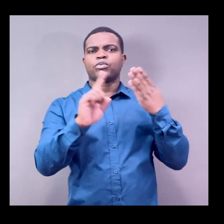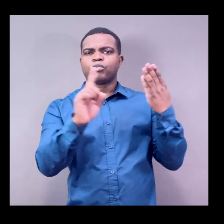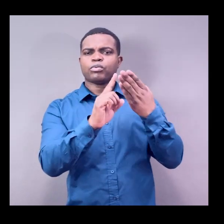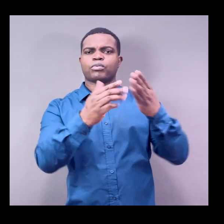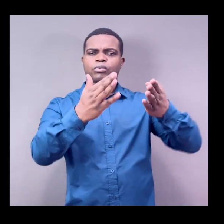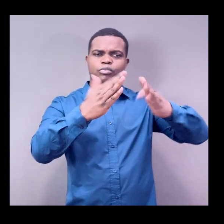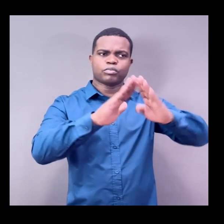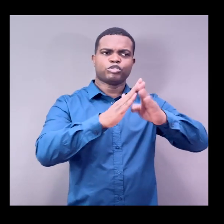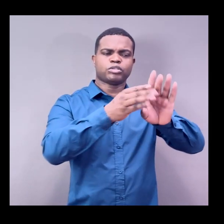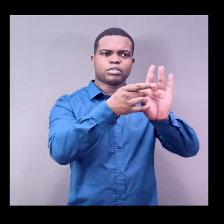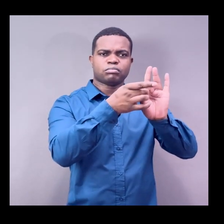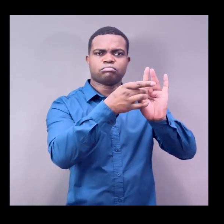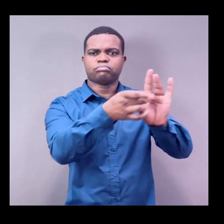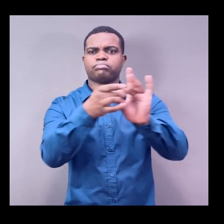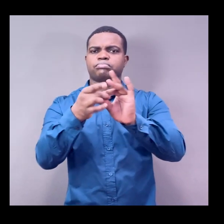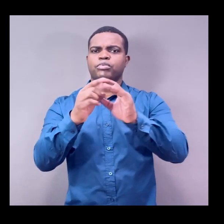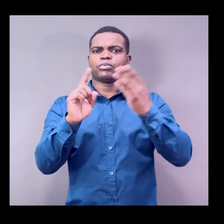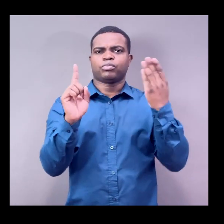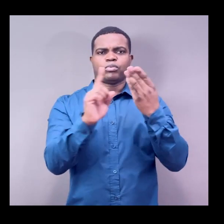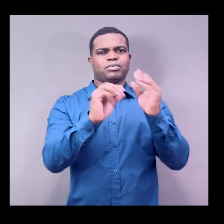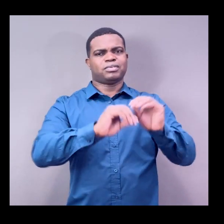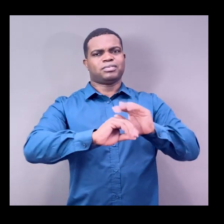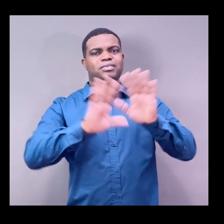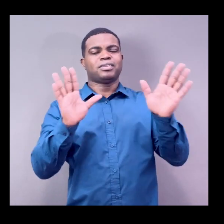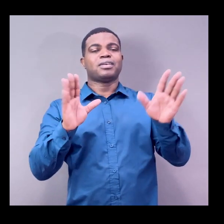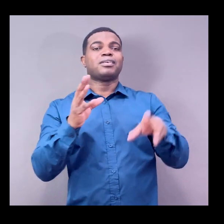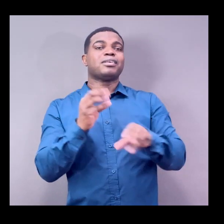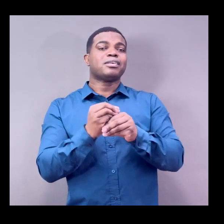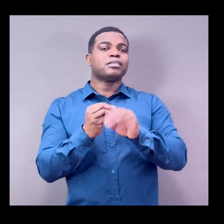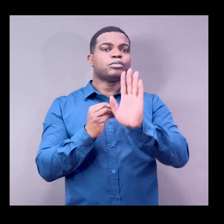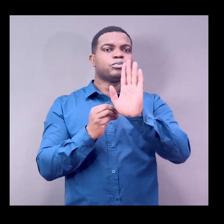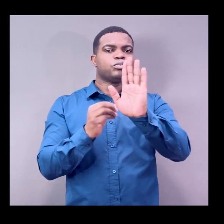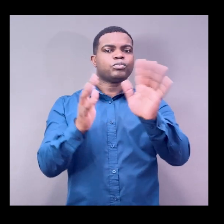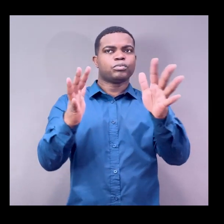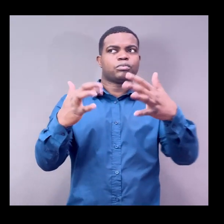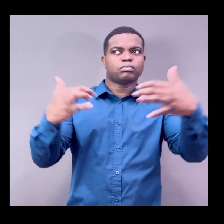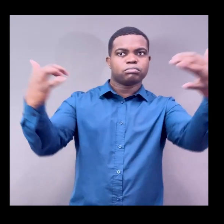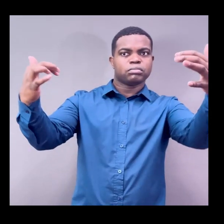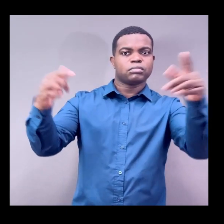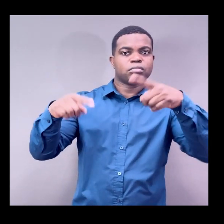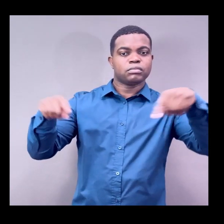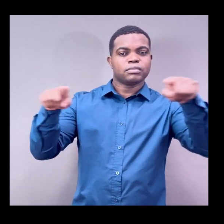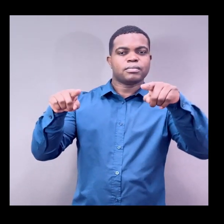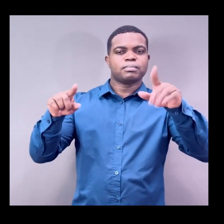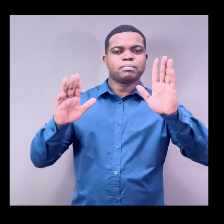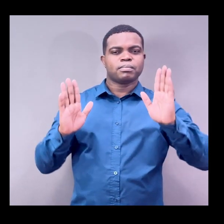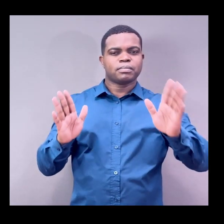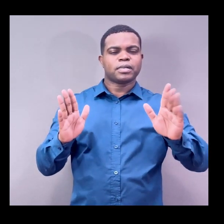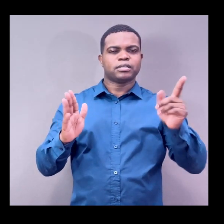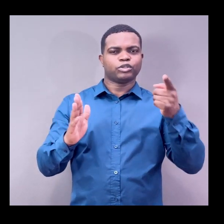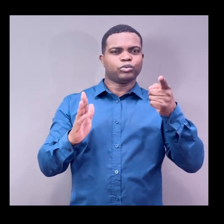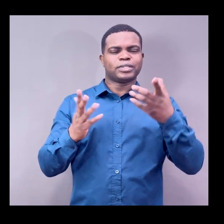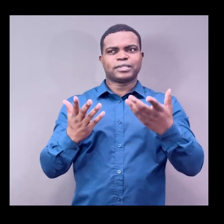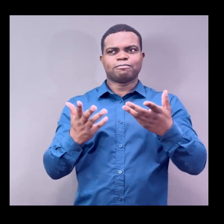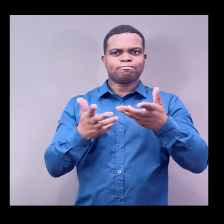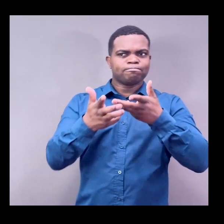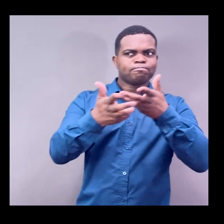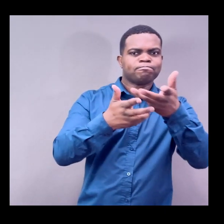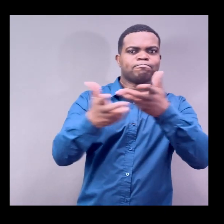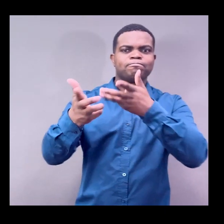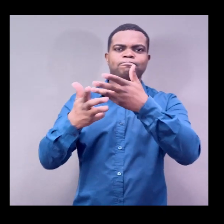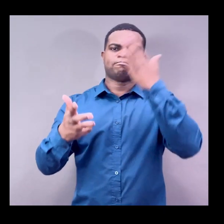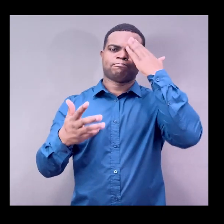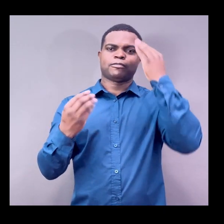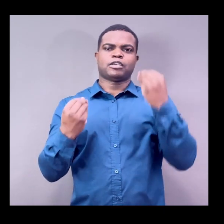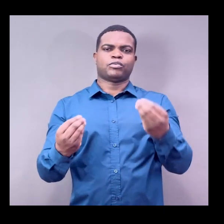community engagement initiative. You also need to segment your audience. You also need the skills to segment your audience.